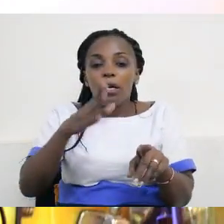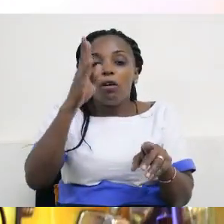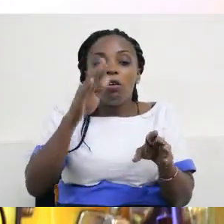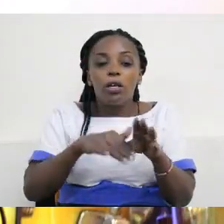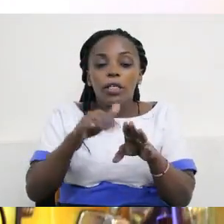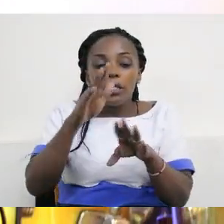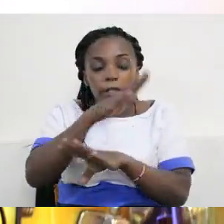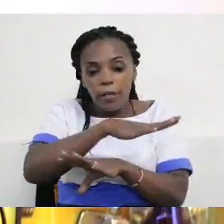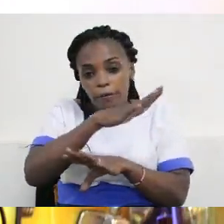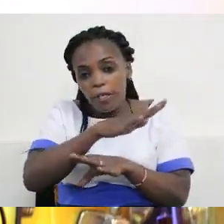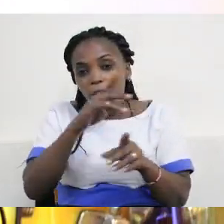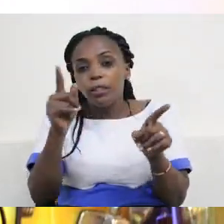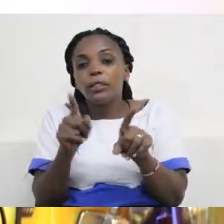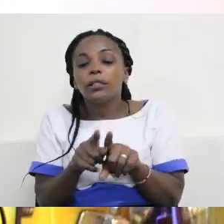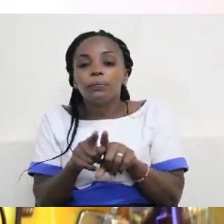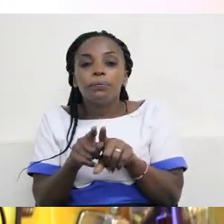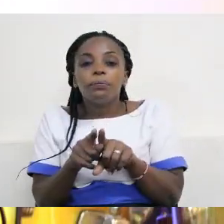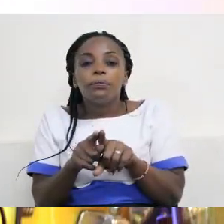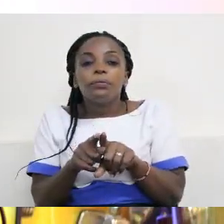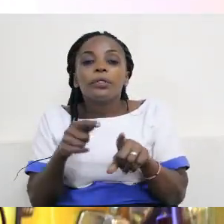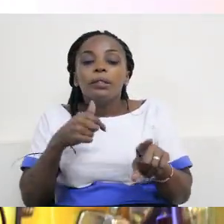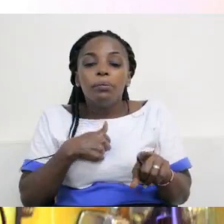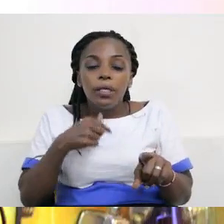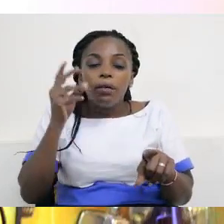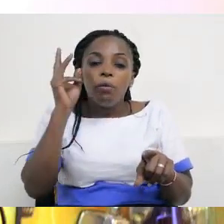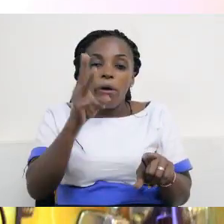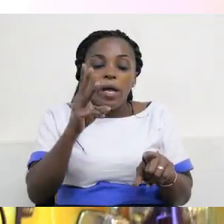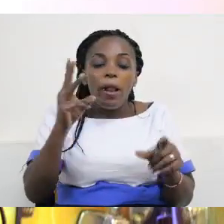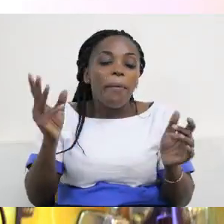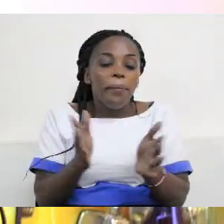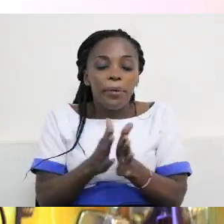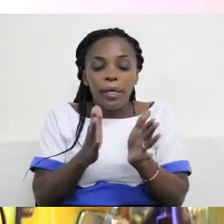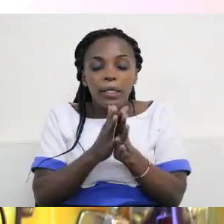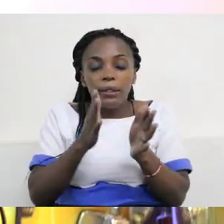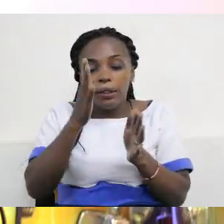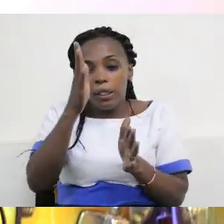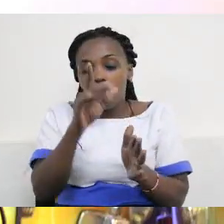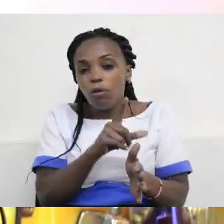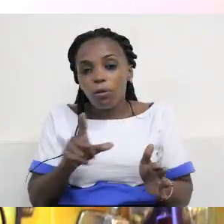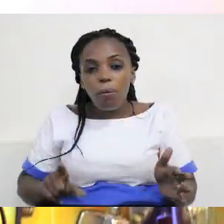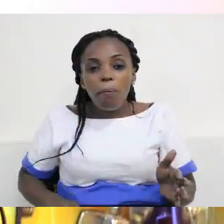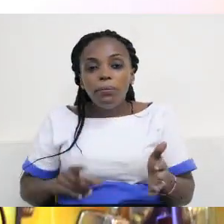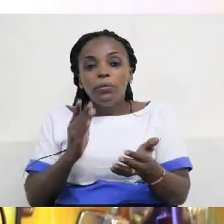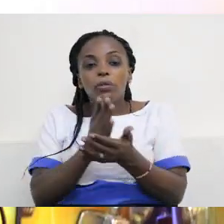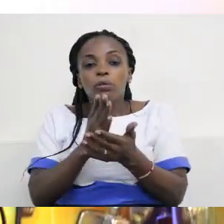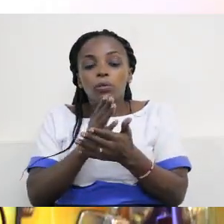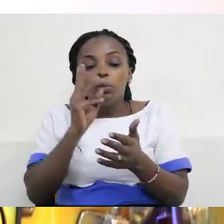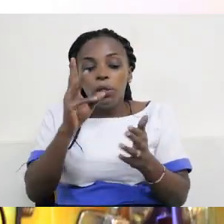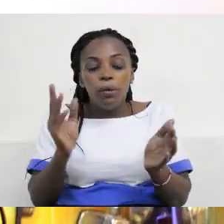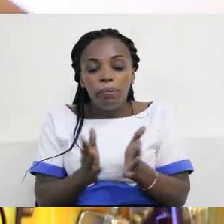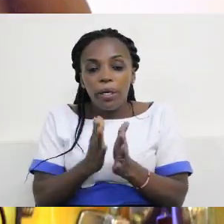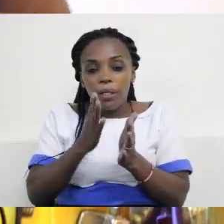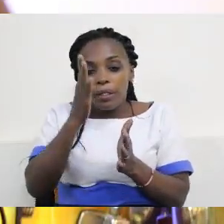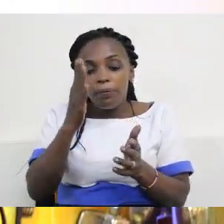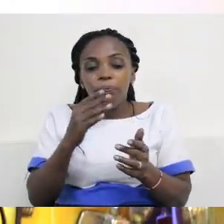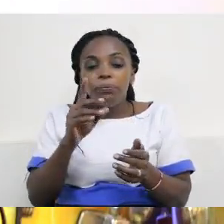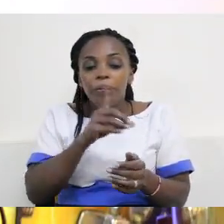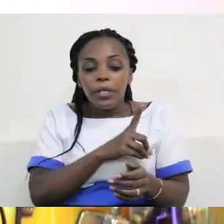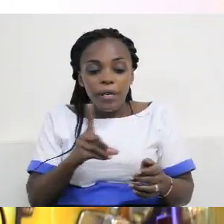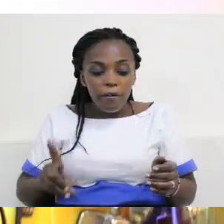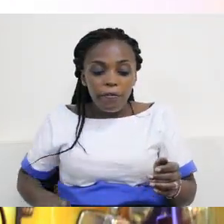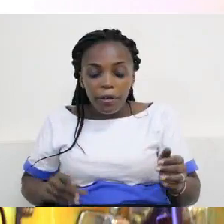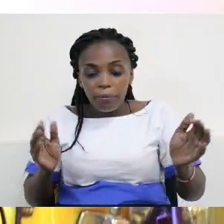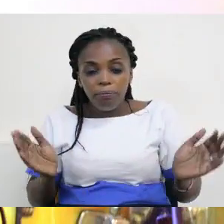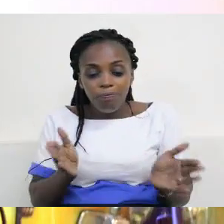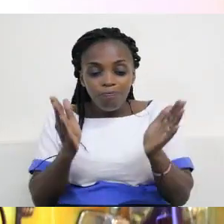when the sun goes down. I will praise him. Yet I will praise him. David